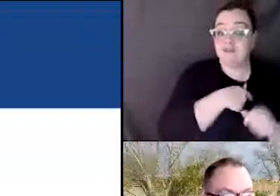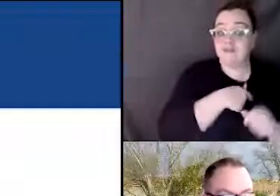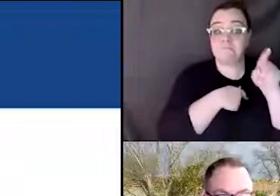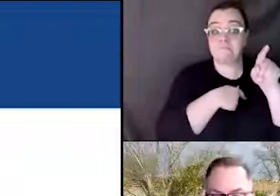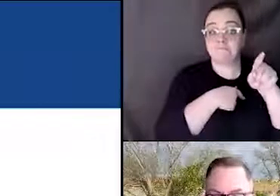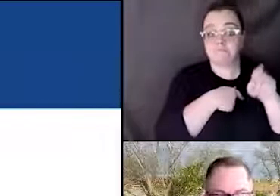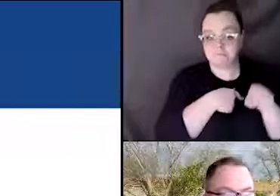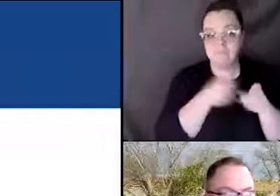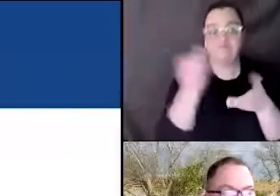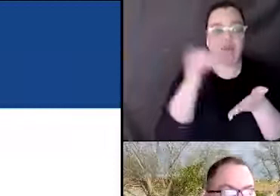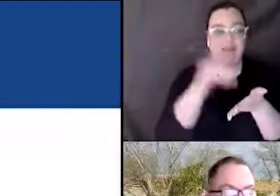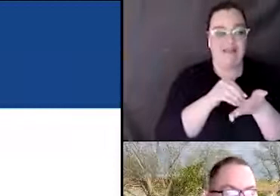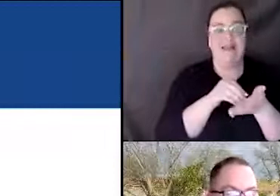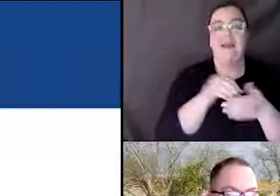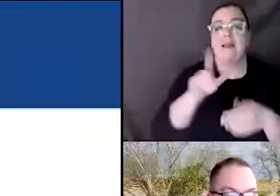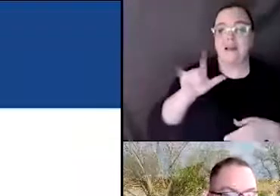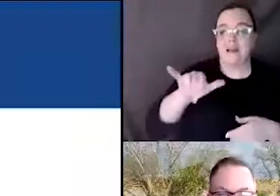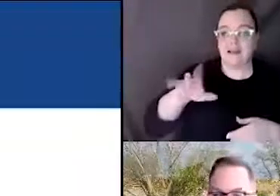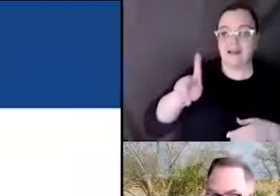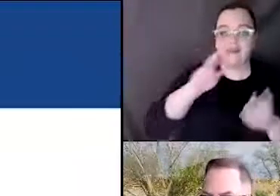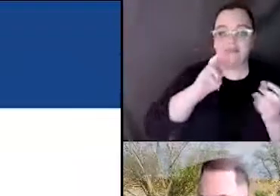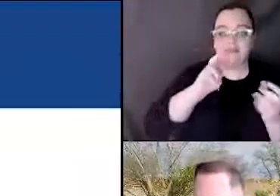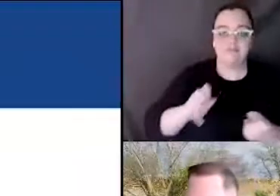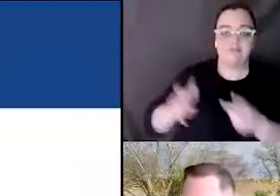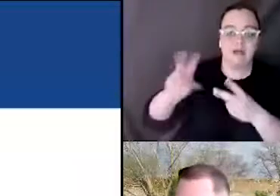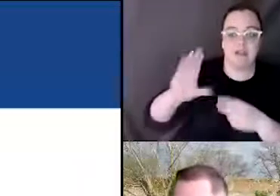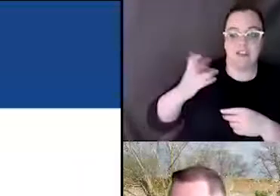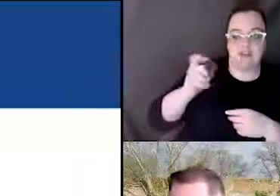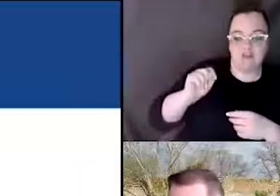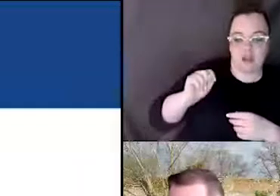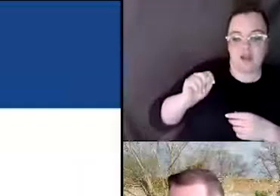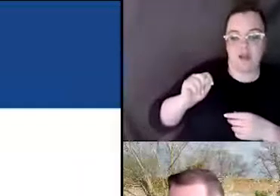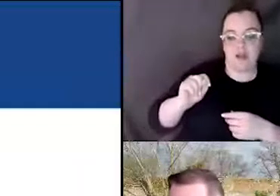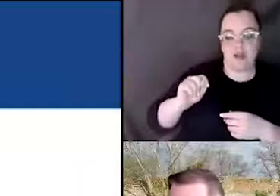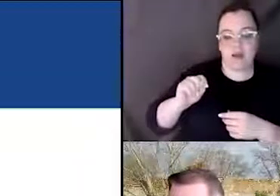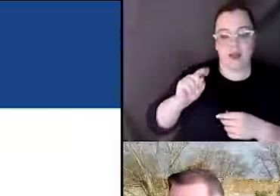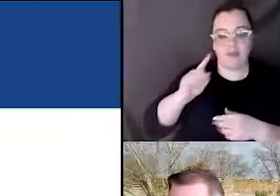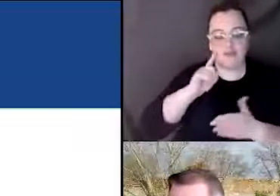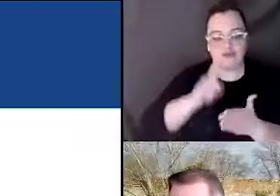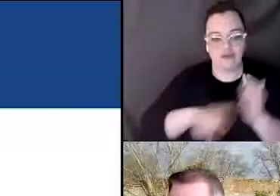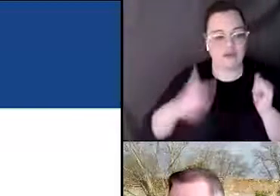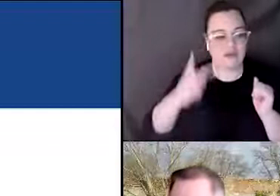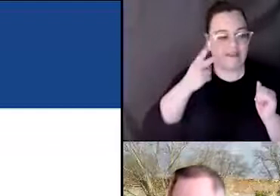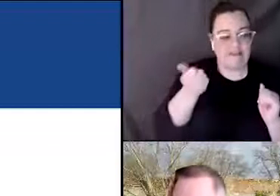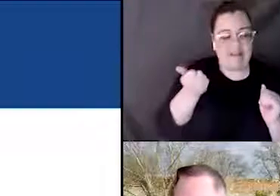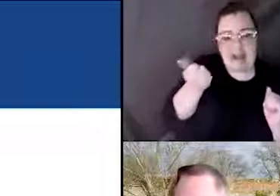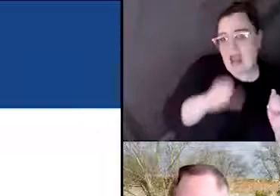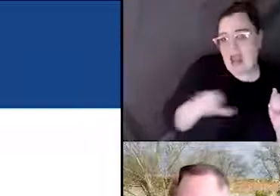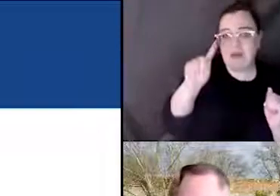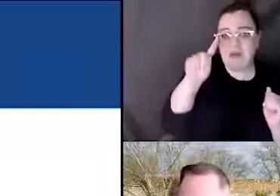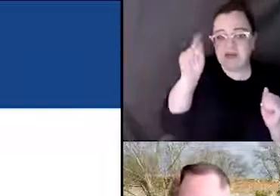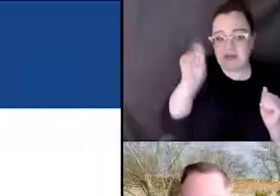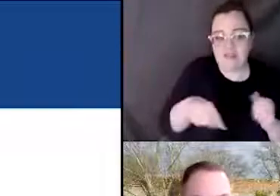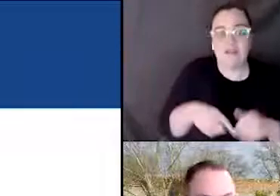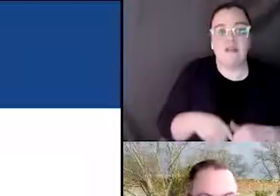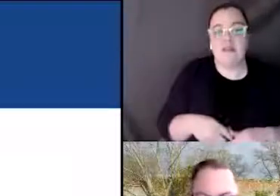these links in the chat. And I want to see if there's any questions here. Also, Kara Gross has